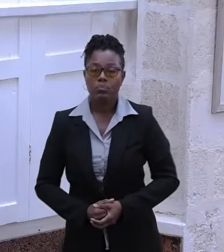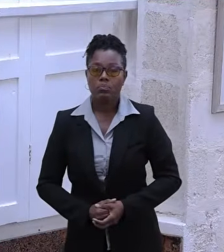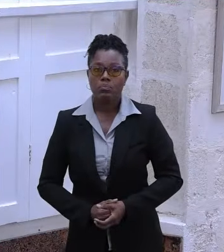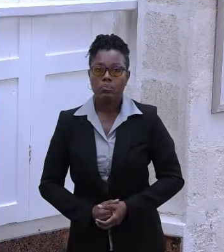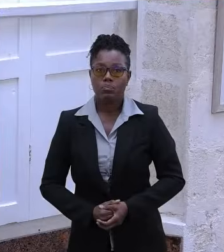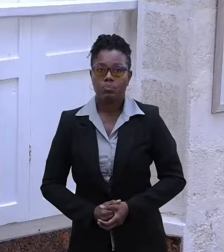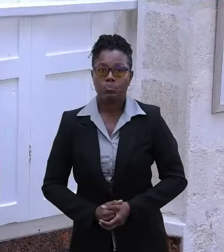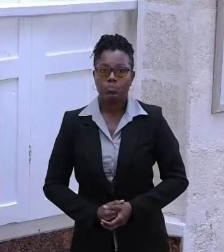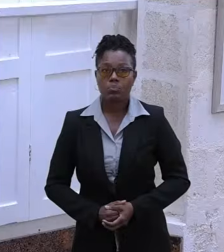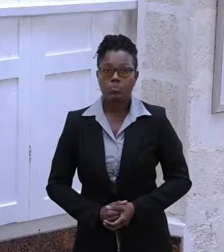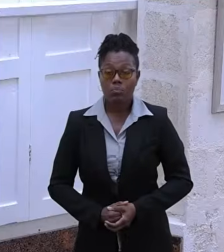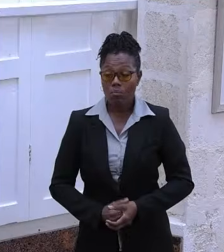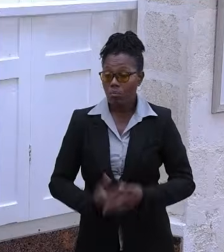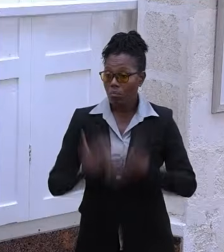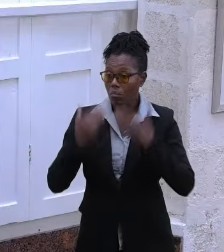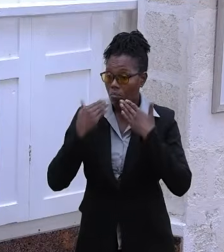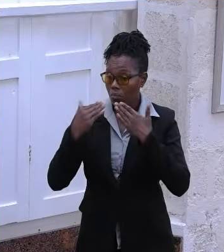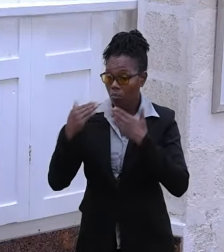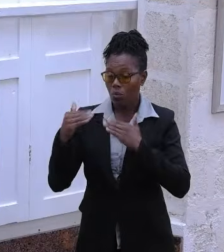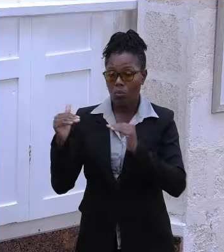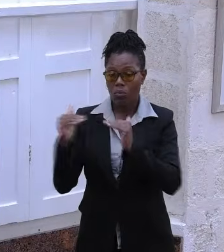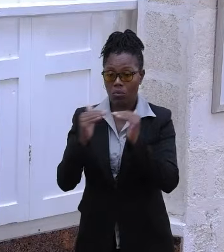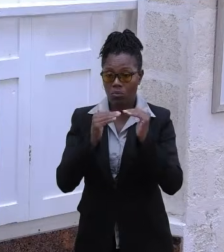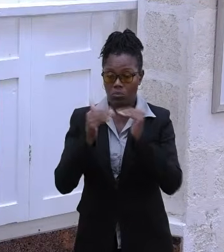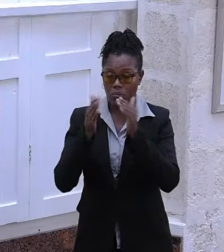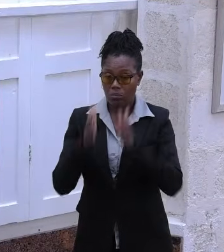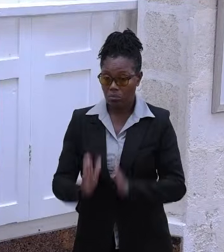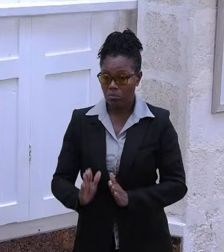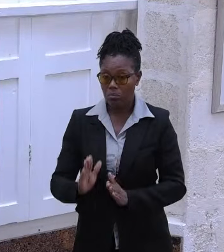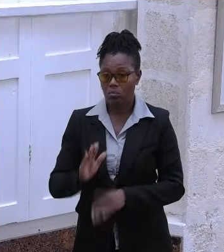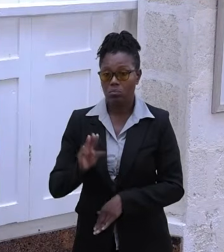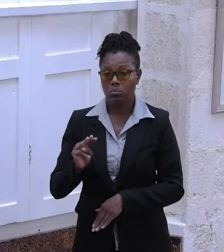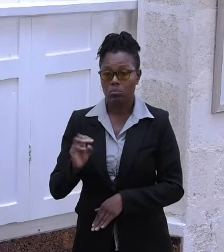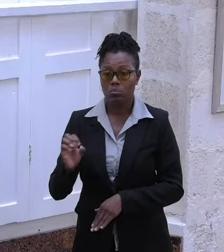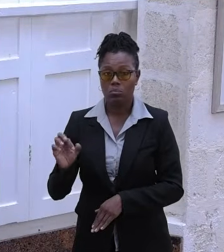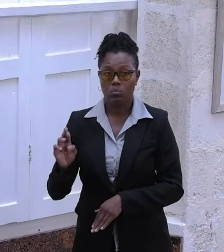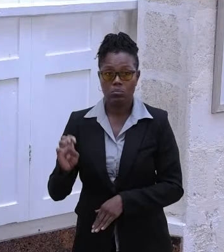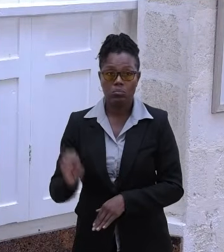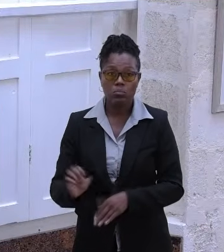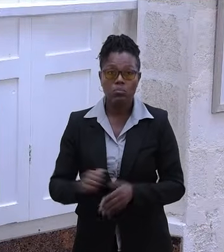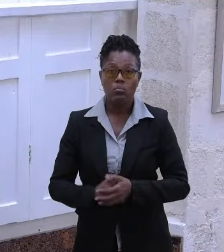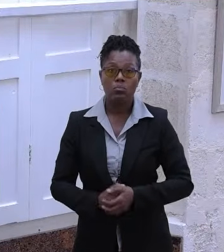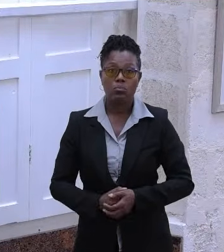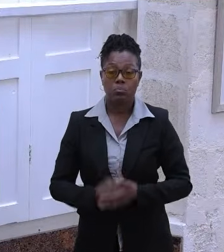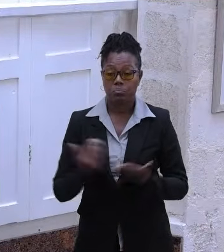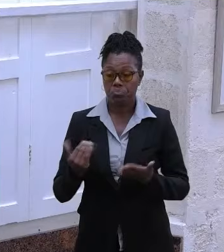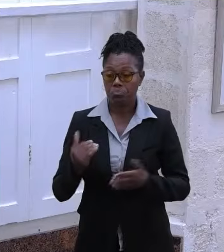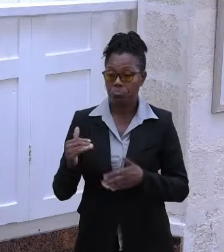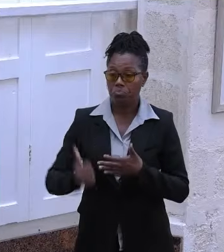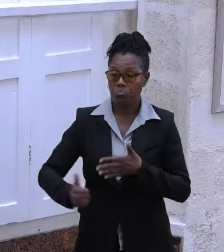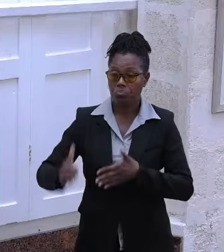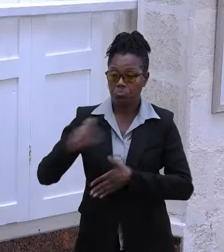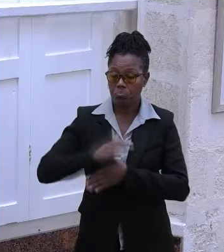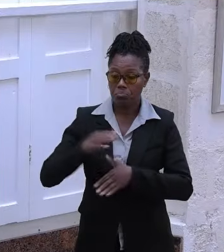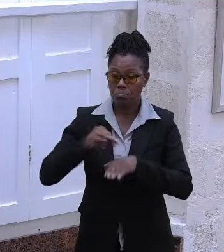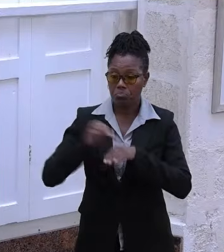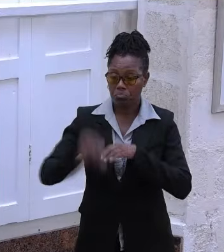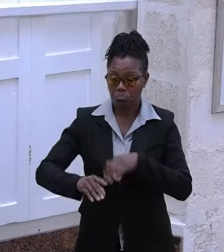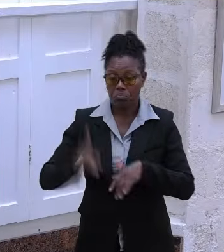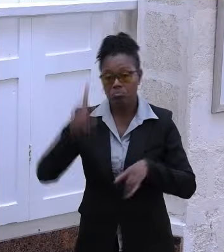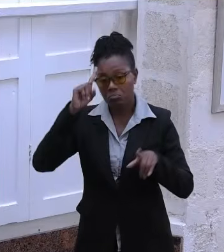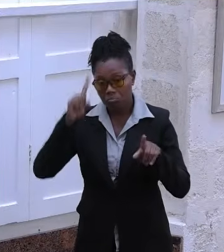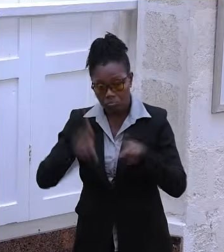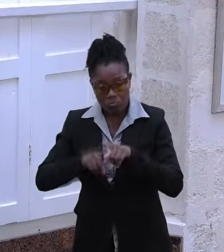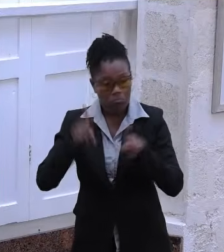Thank you, Justice. Comments? I see Senior Minister agrees. Minister Husbands agrees.